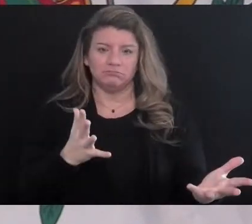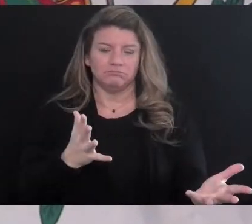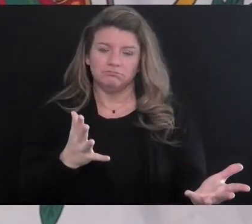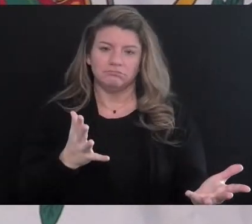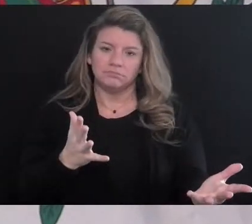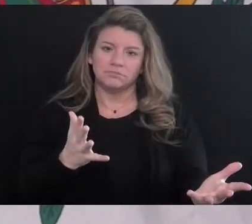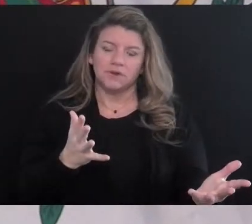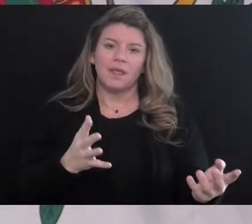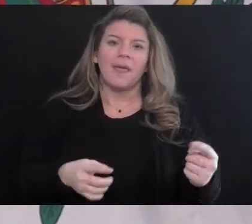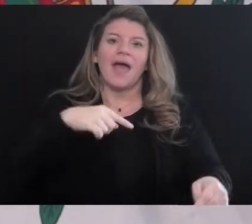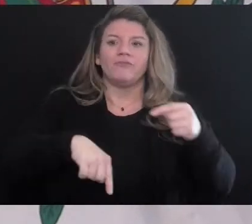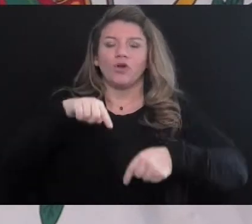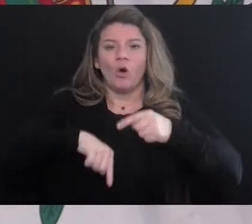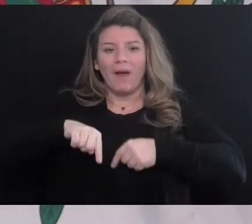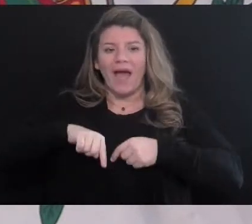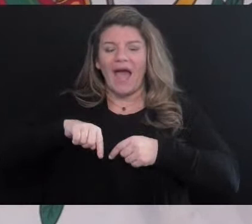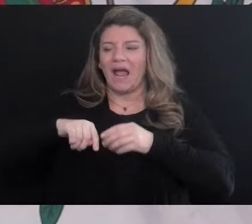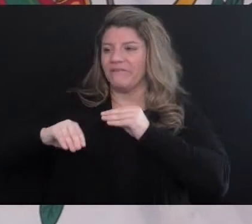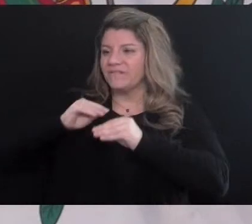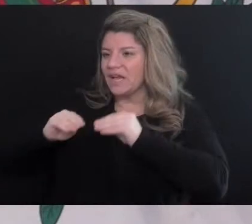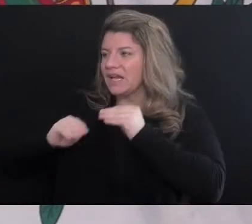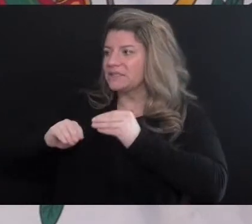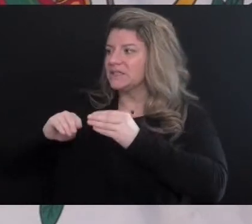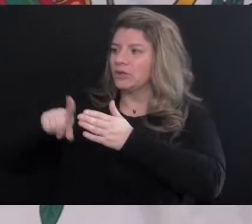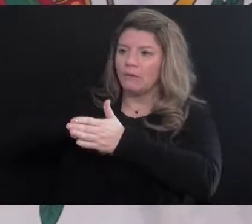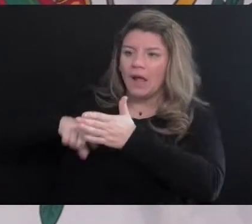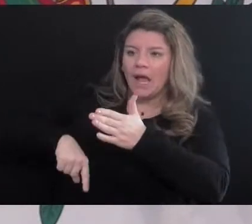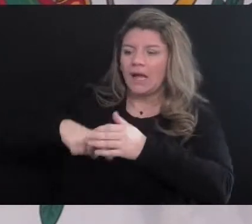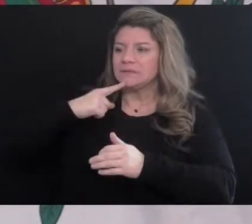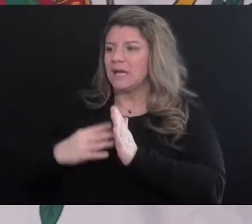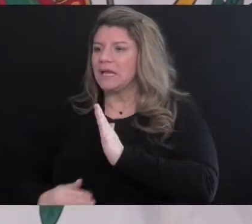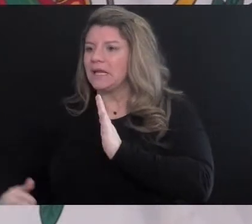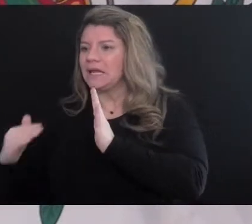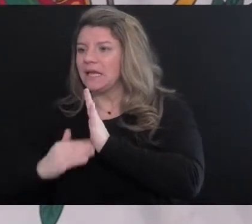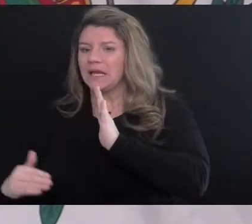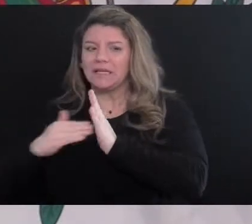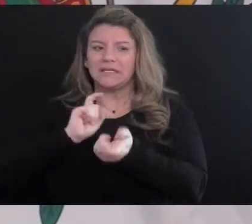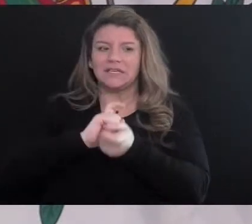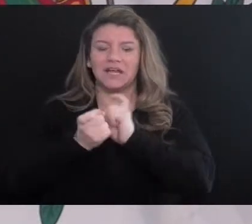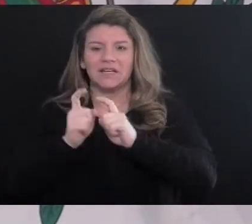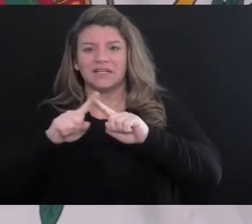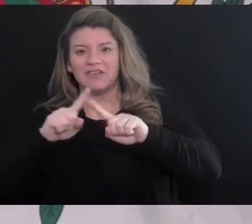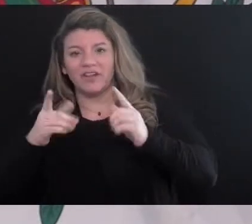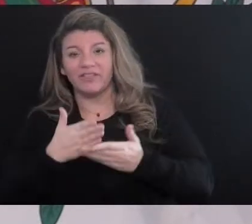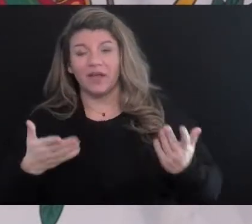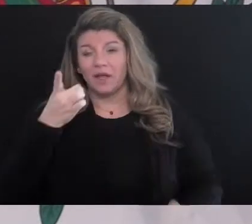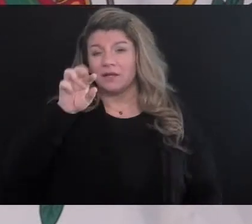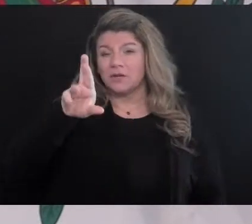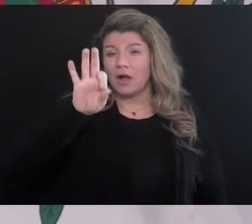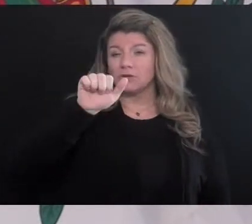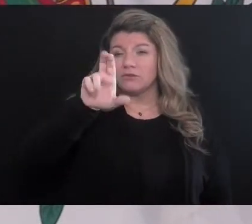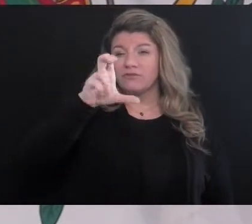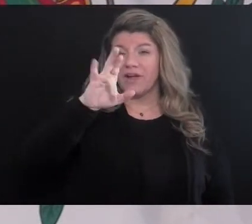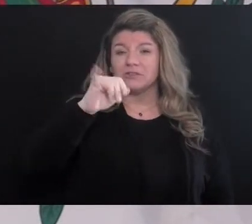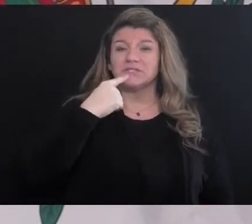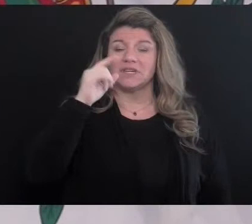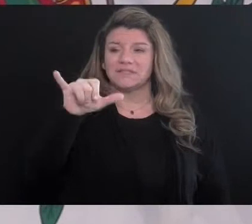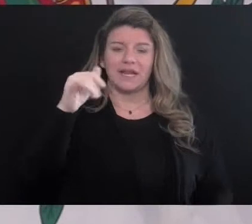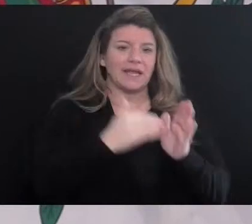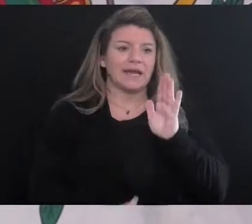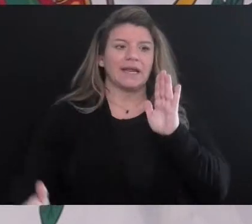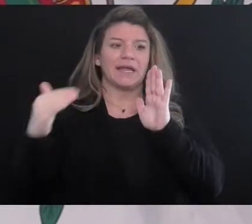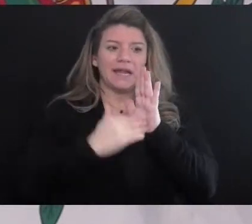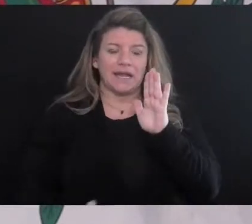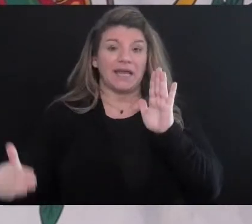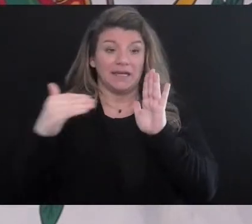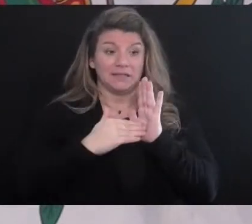and recorrect and reset, and Dr. Fauci over and over and over and on and on and on. And